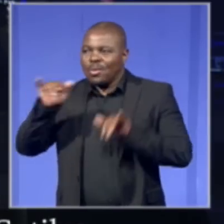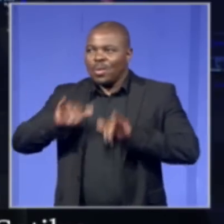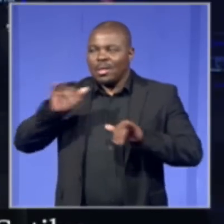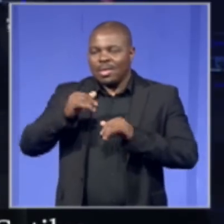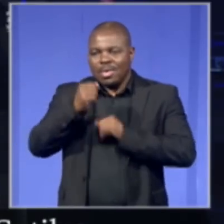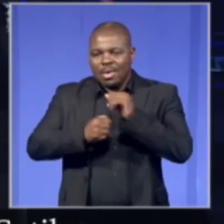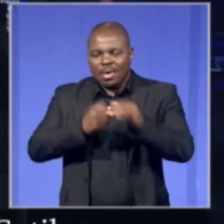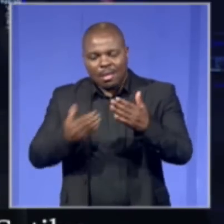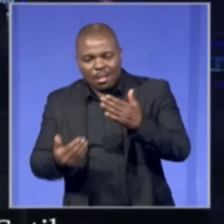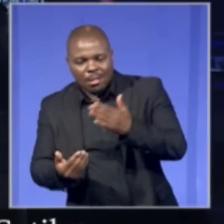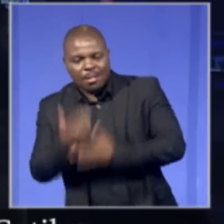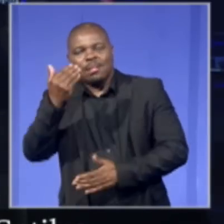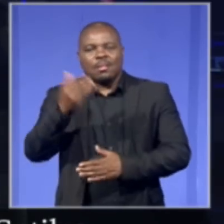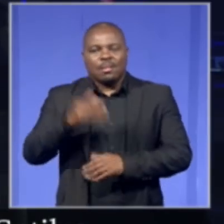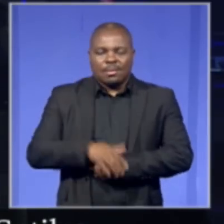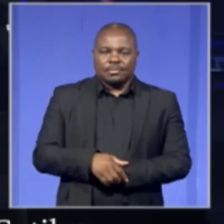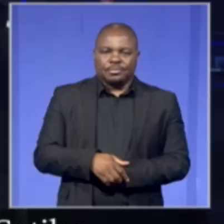selemo.